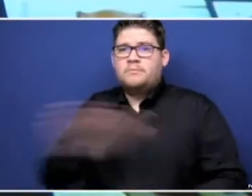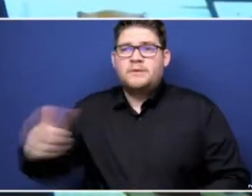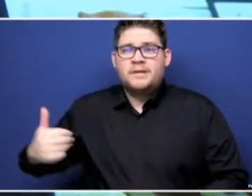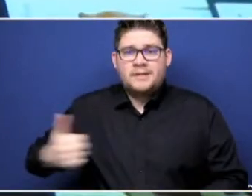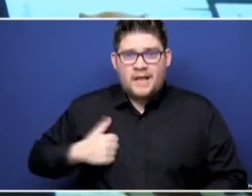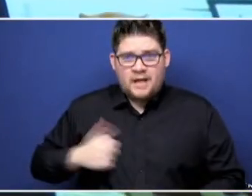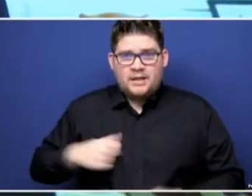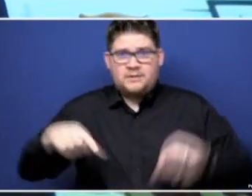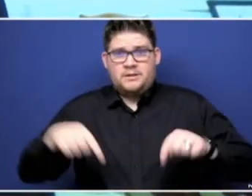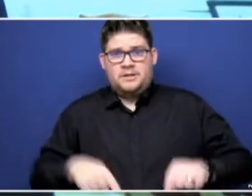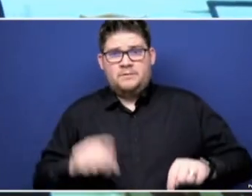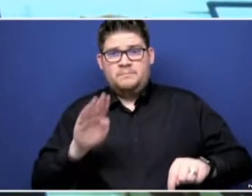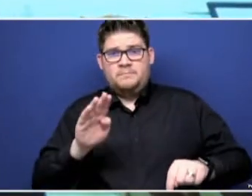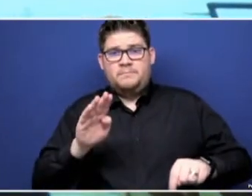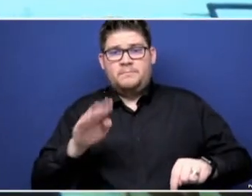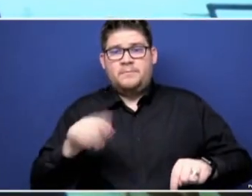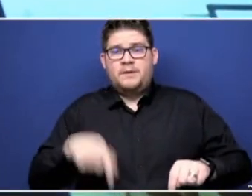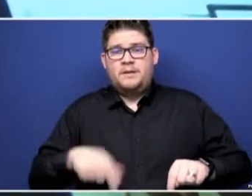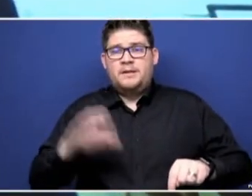wouldn't.